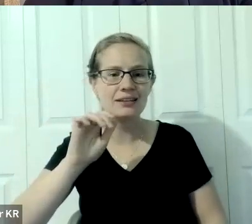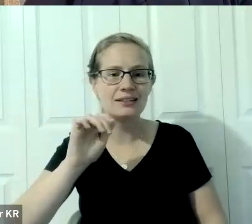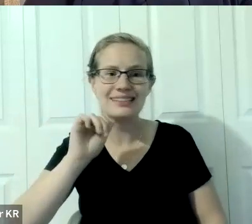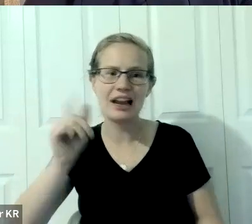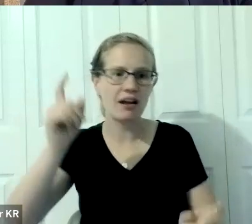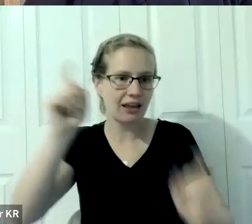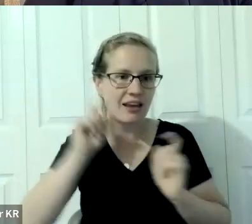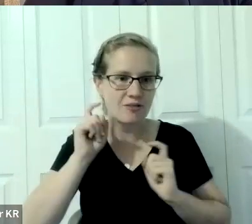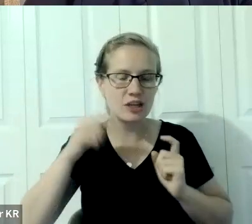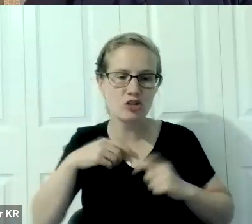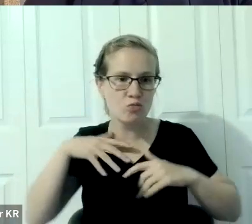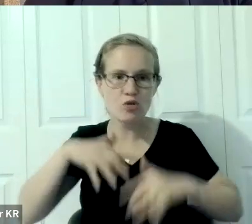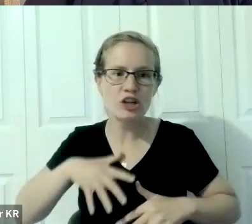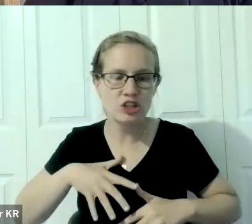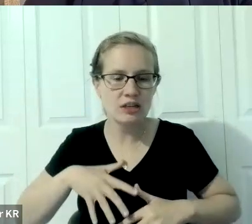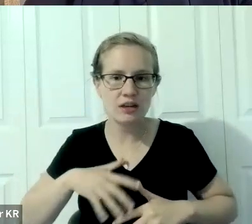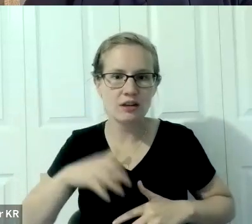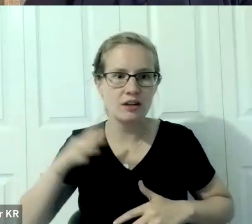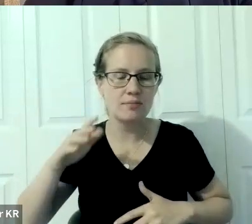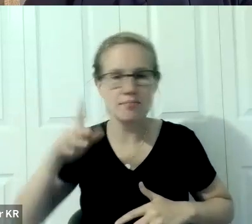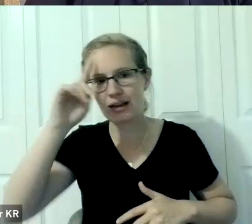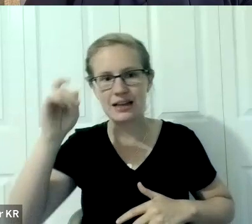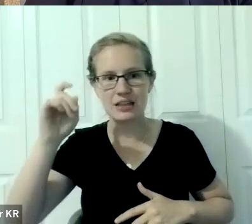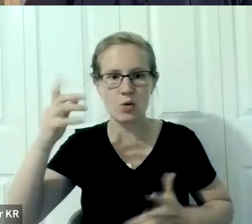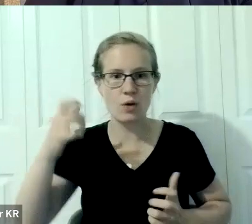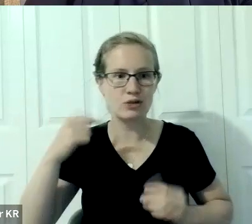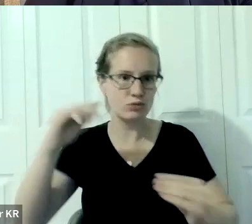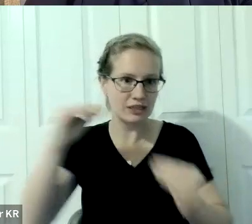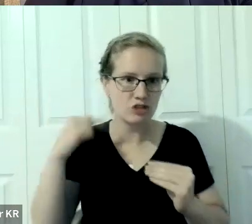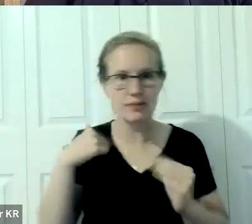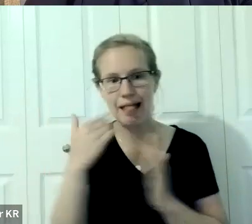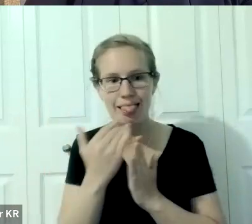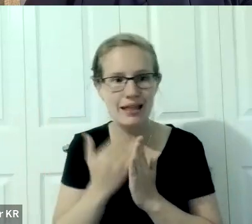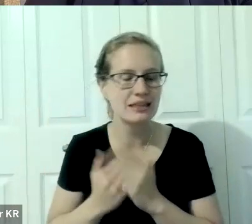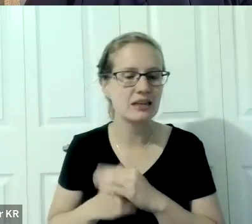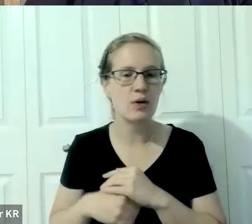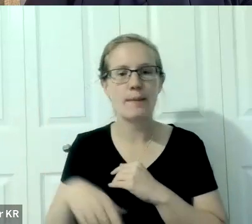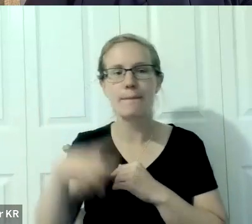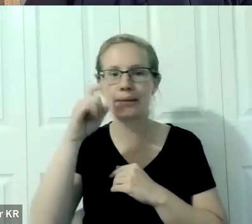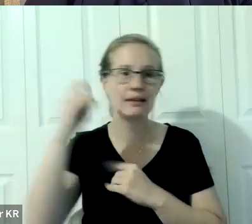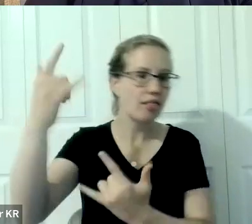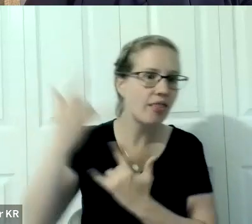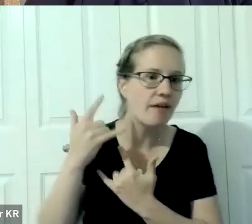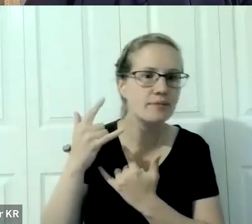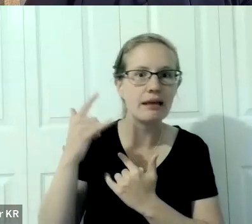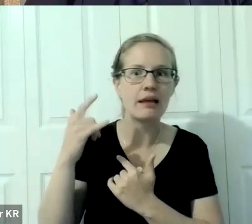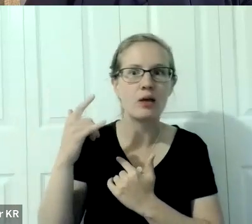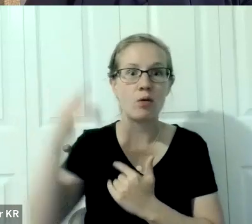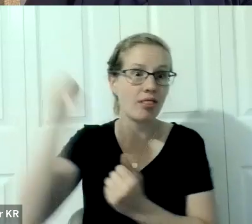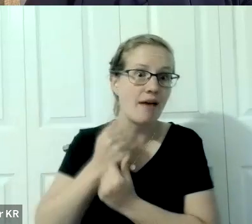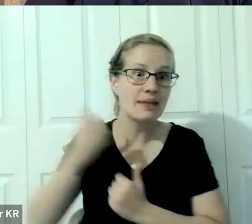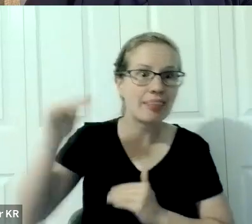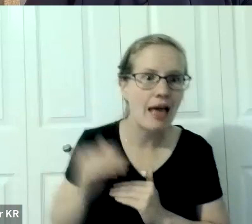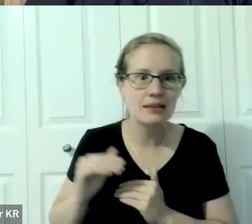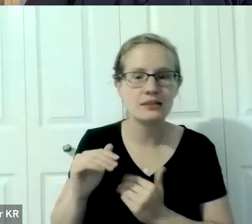my depression because he wanted to teach me a lesson, or because he loved me less, or because he loved